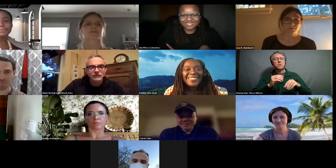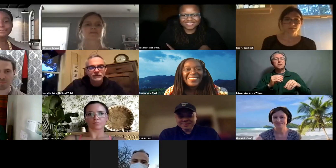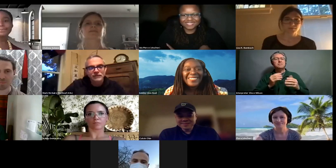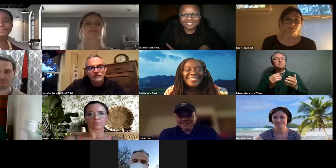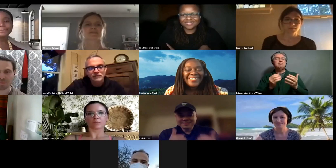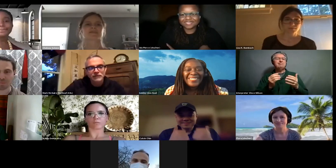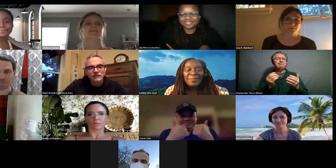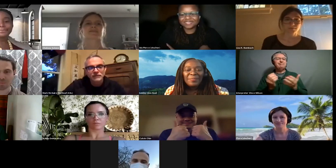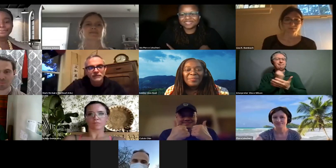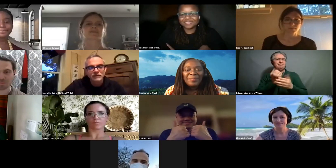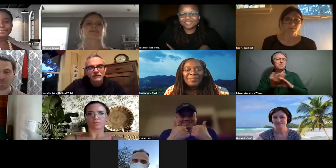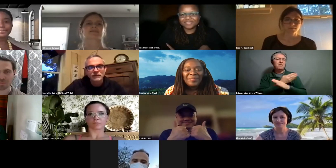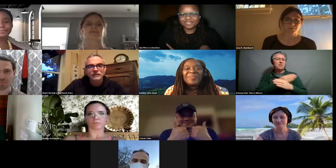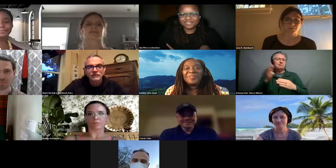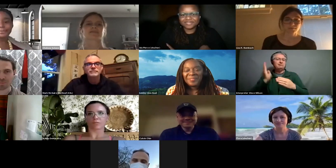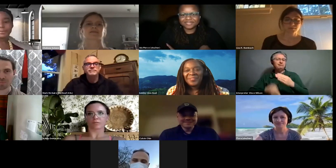of the semester.